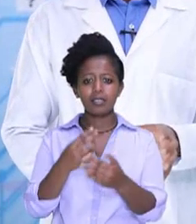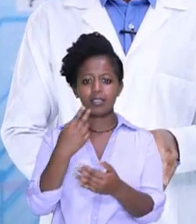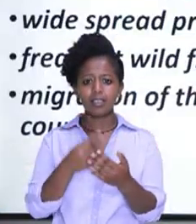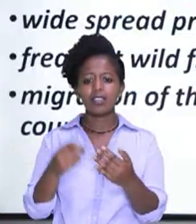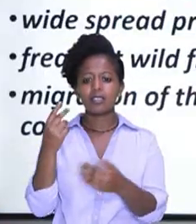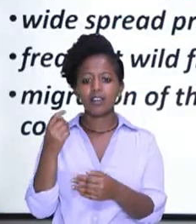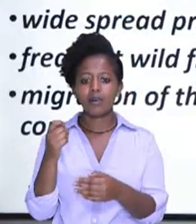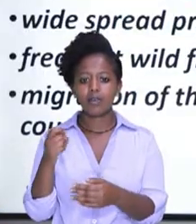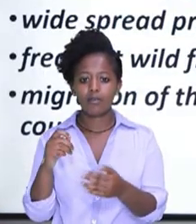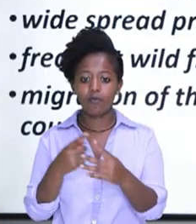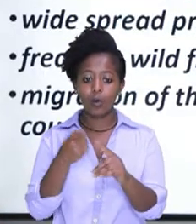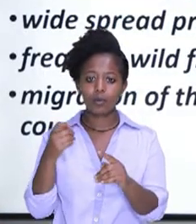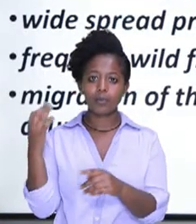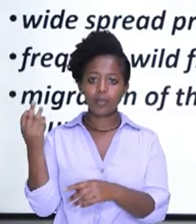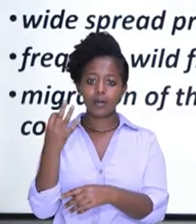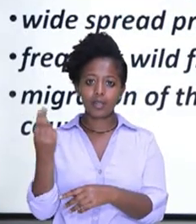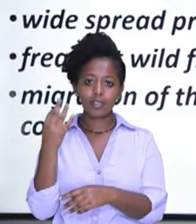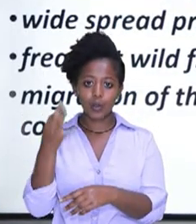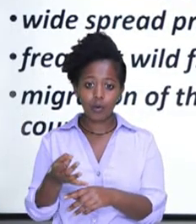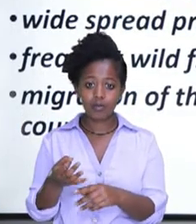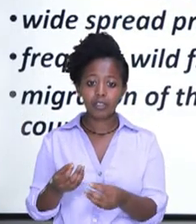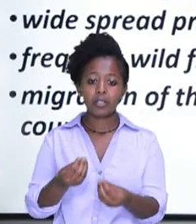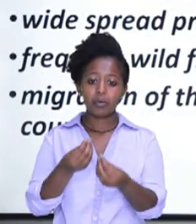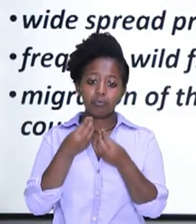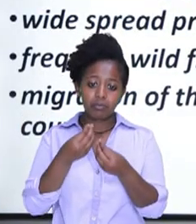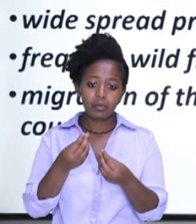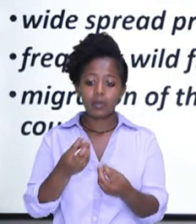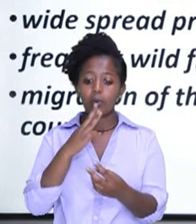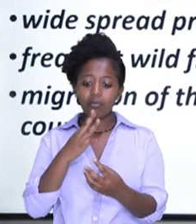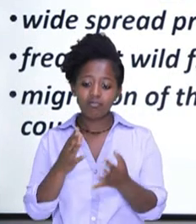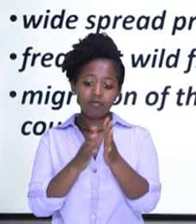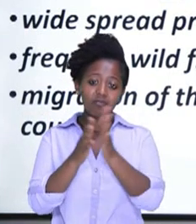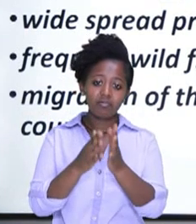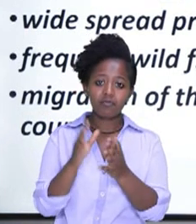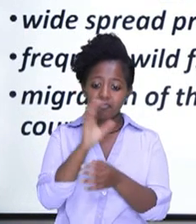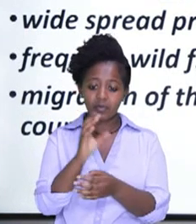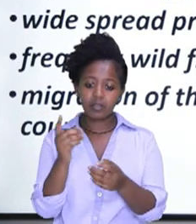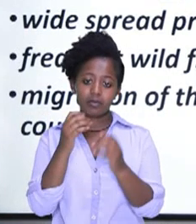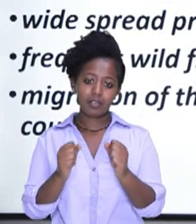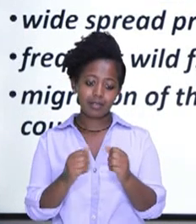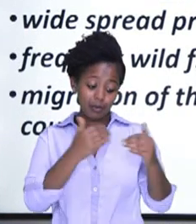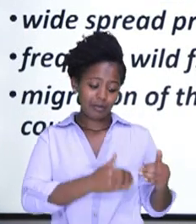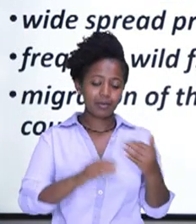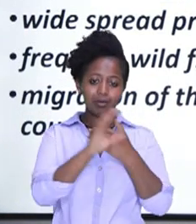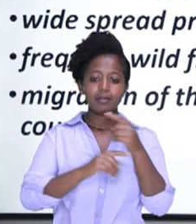the purpose of searching water and food in another neighboring countries.